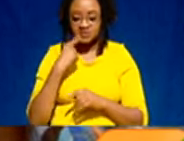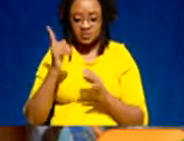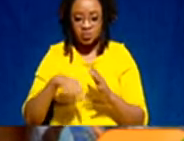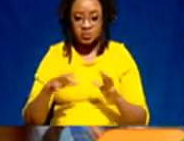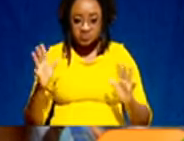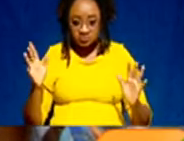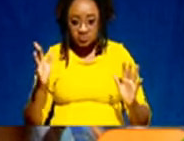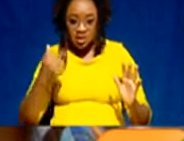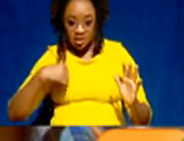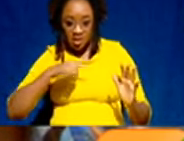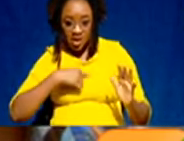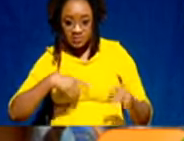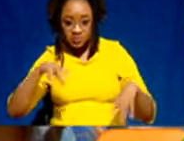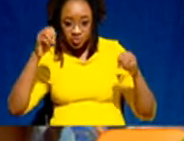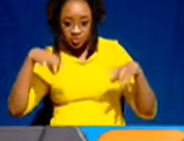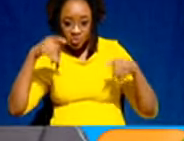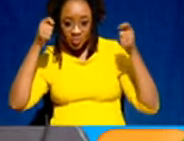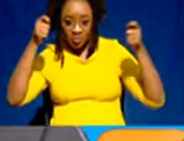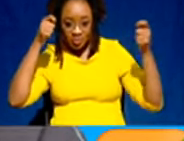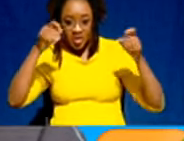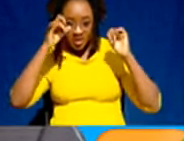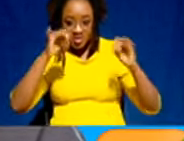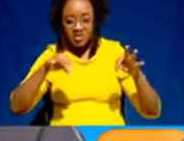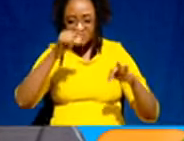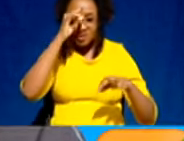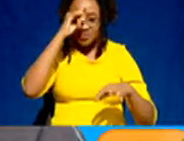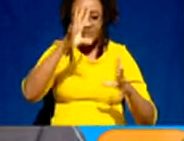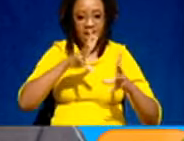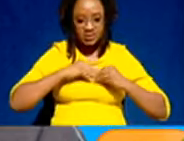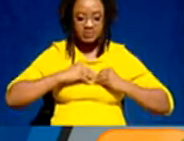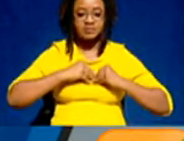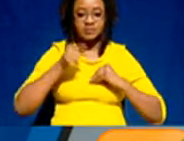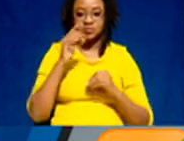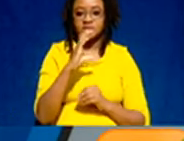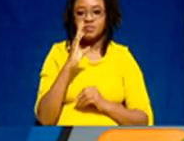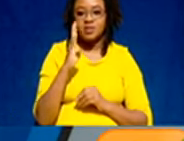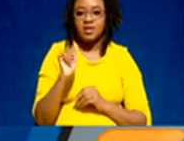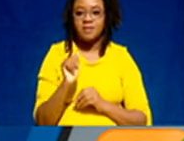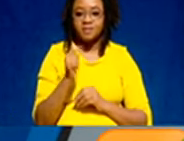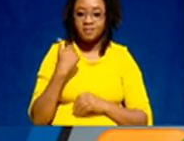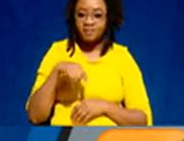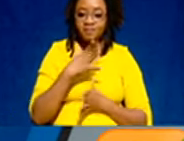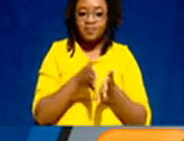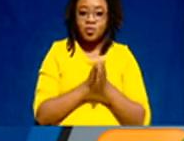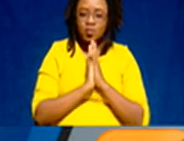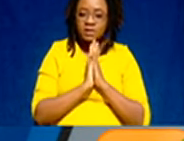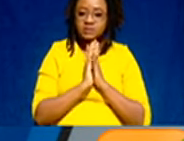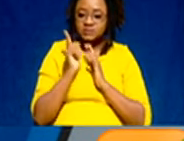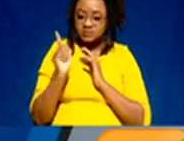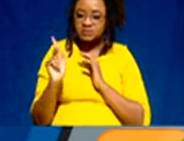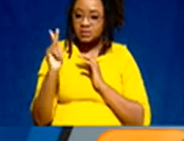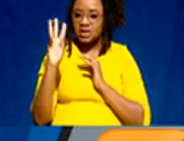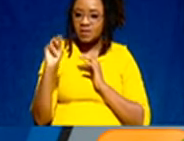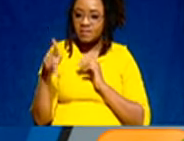call off the strike if the government agreed on a return-to-work formula. We have asked the union any time between now and